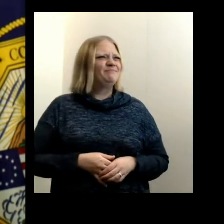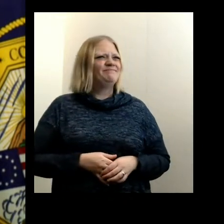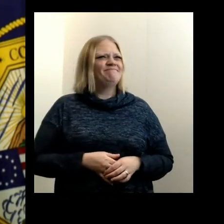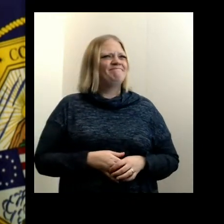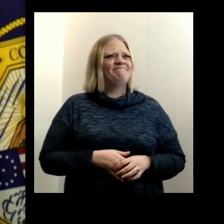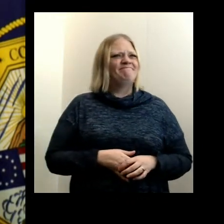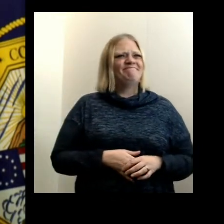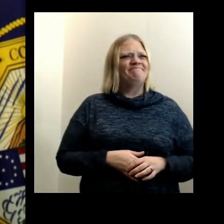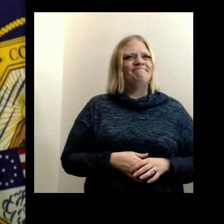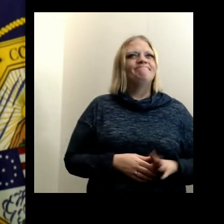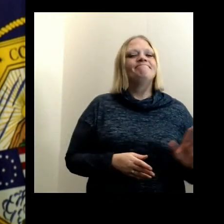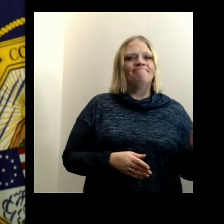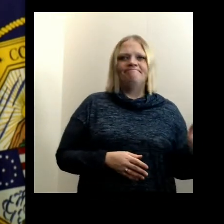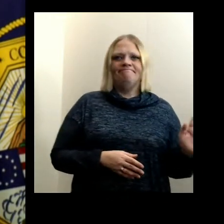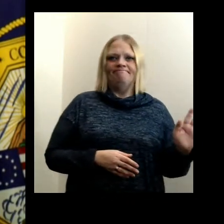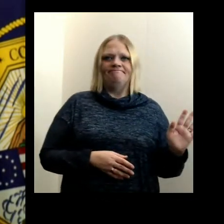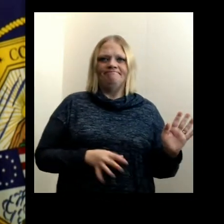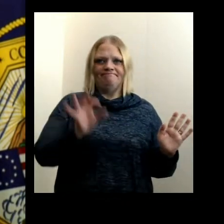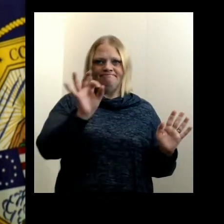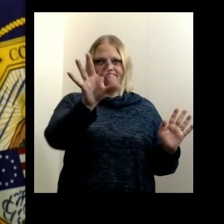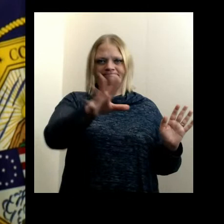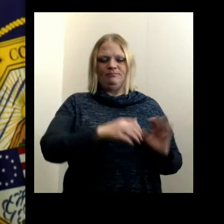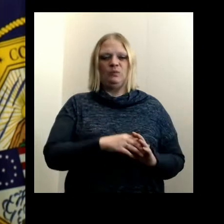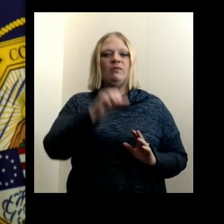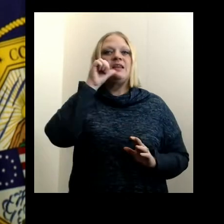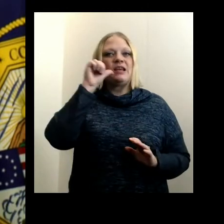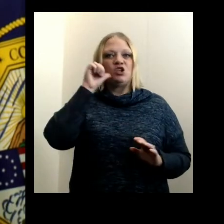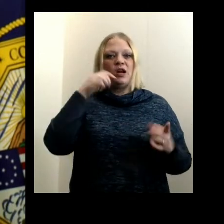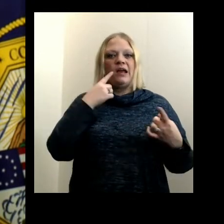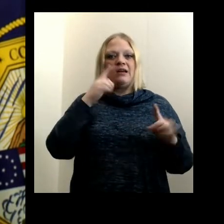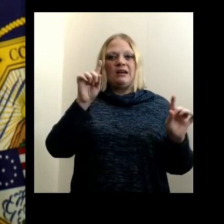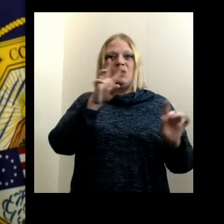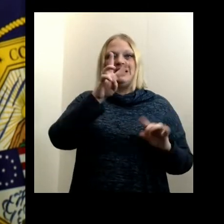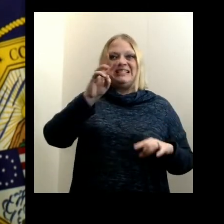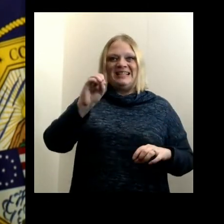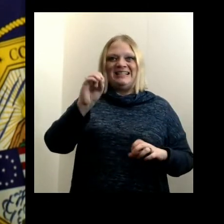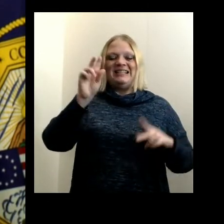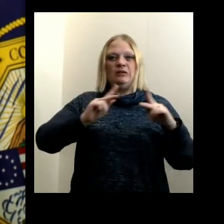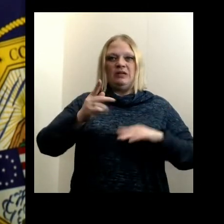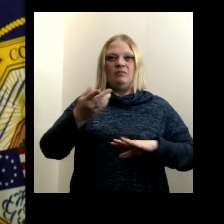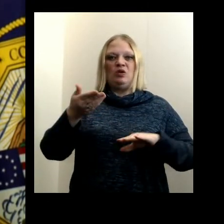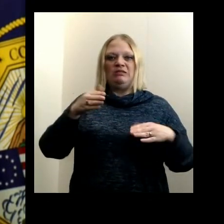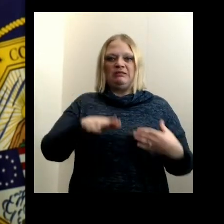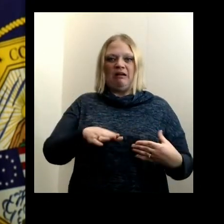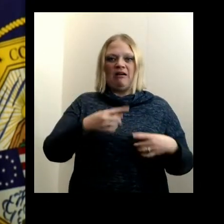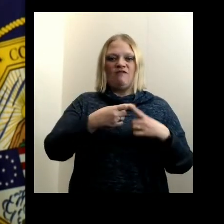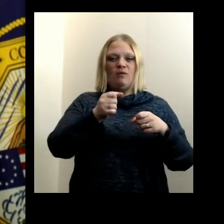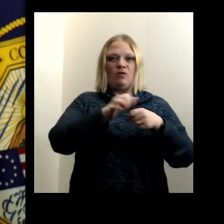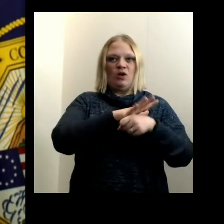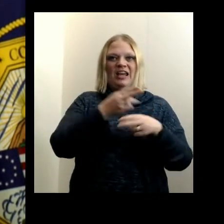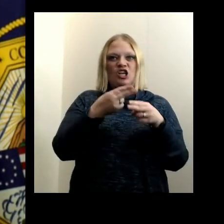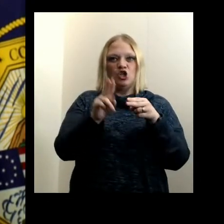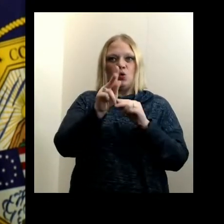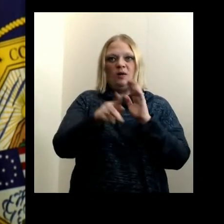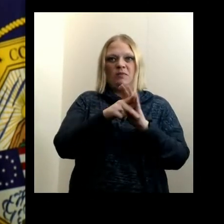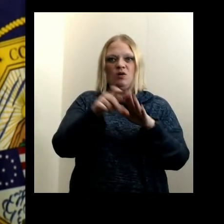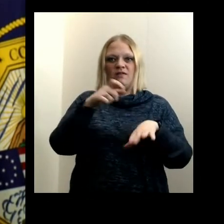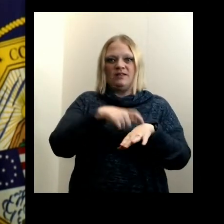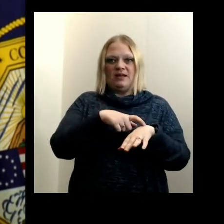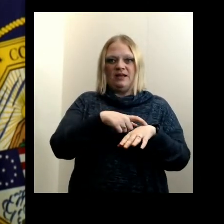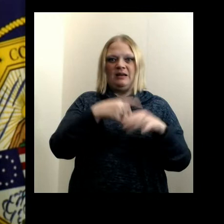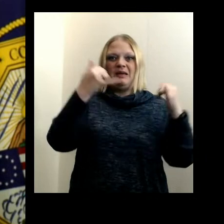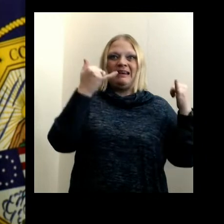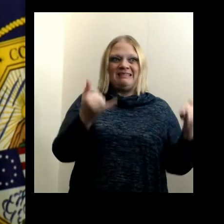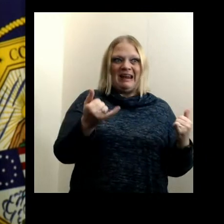will leave it at this. Yesterday, I announced that 60 people died from COVID in a very short period of time, and most of the questions have been associated